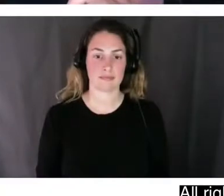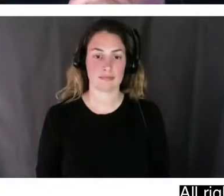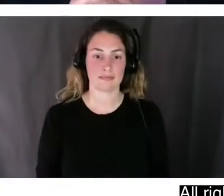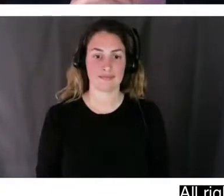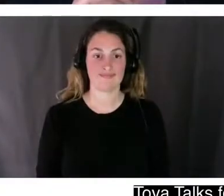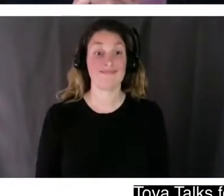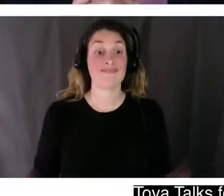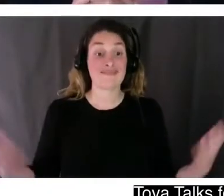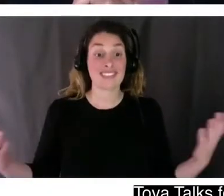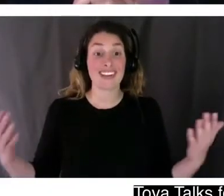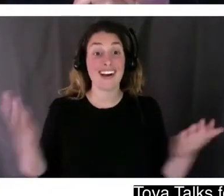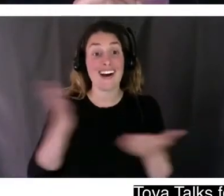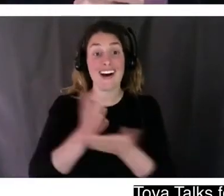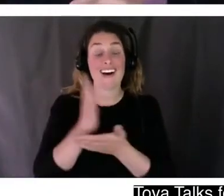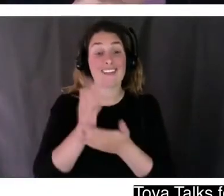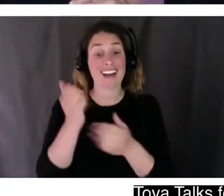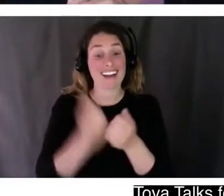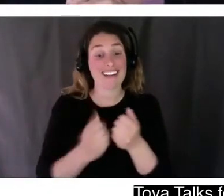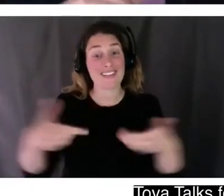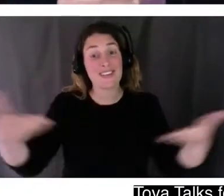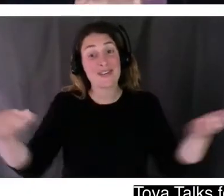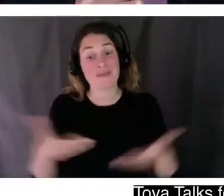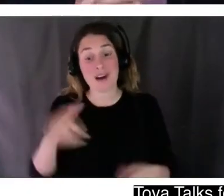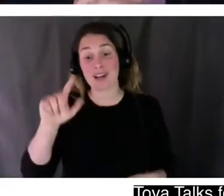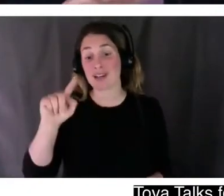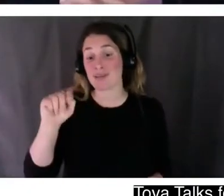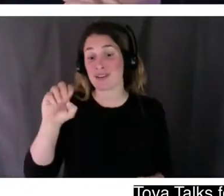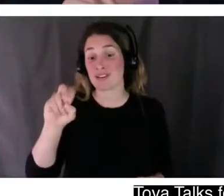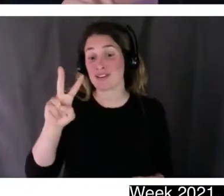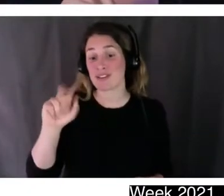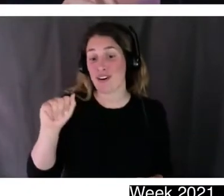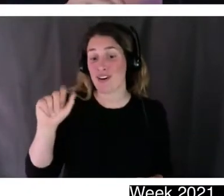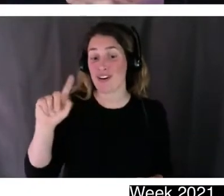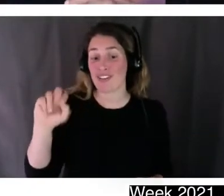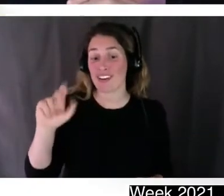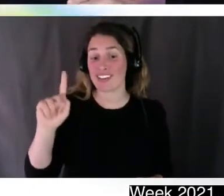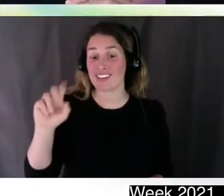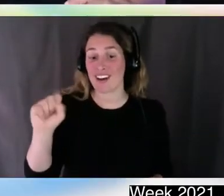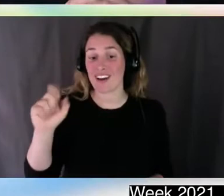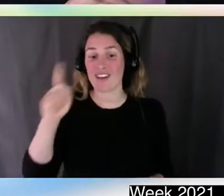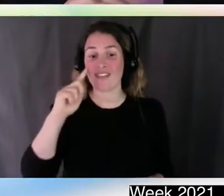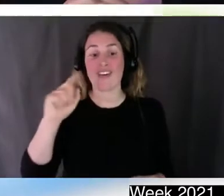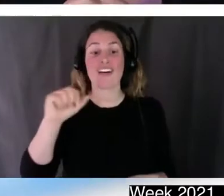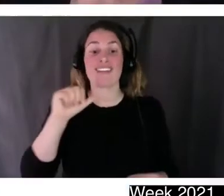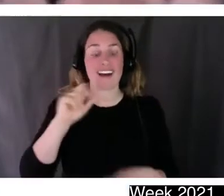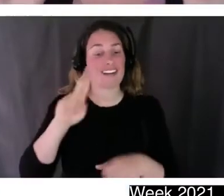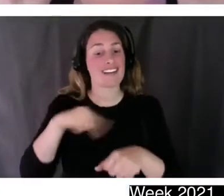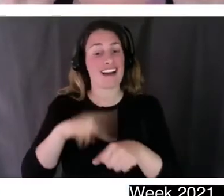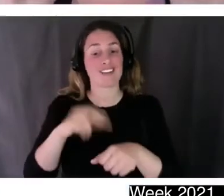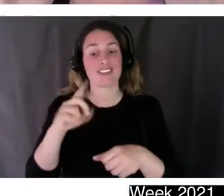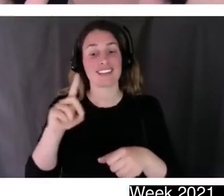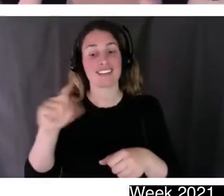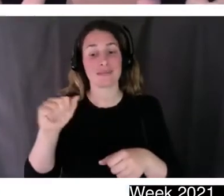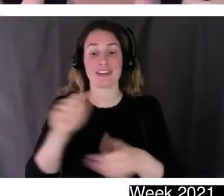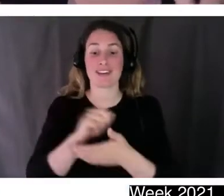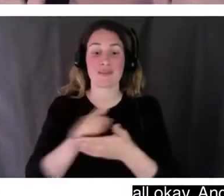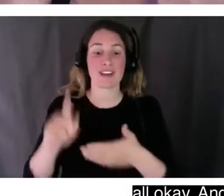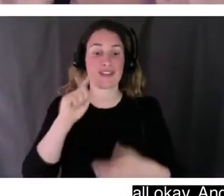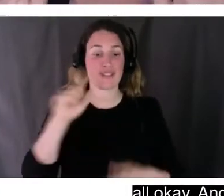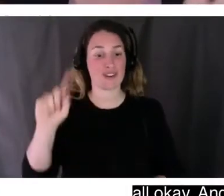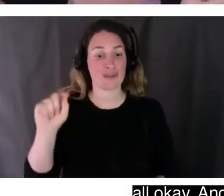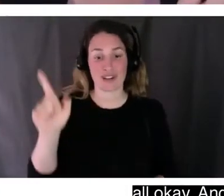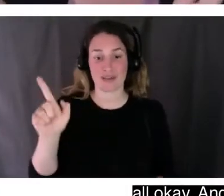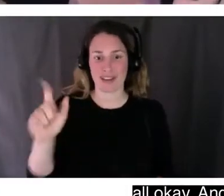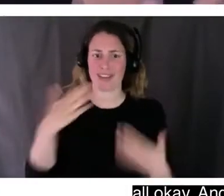right, everybody. Welcome to Tova Talks for NAAW, National Accessibility Week 2021. Thank God we're all here. We're